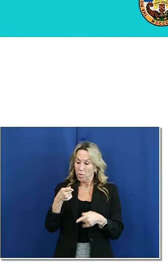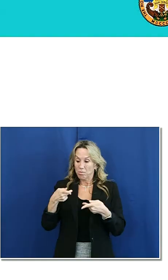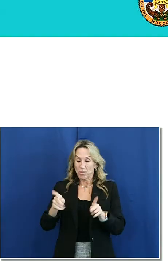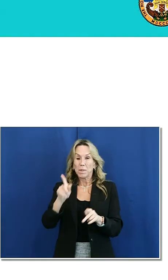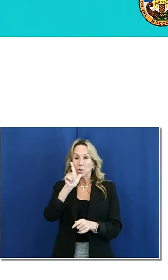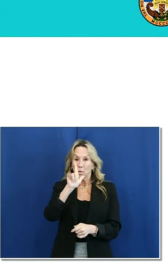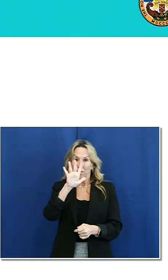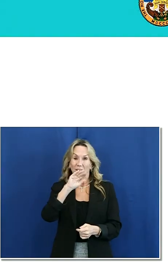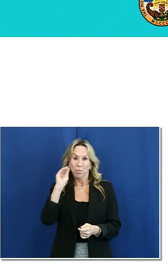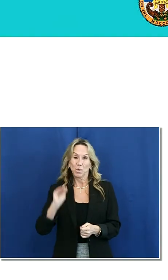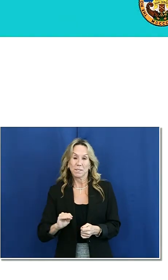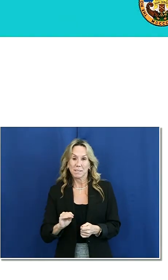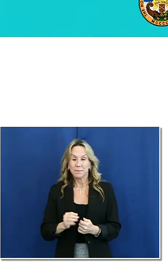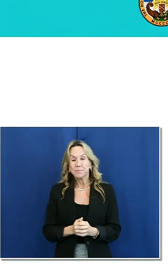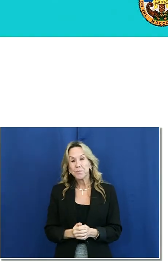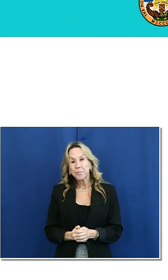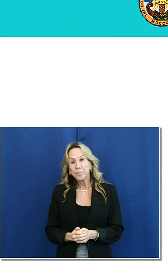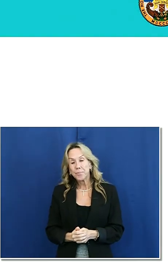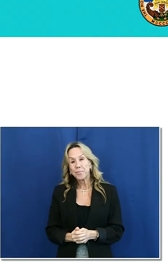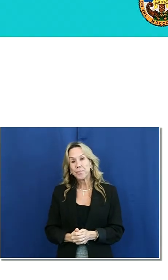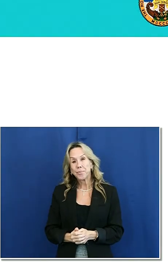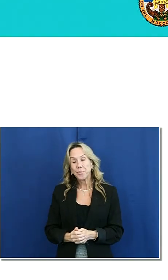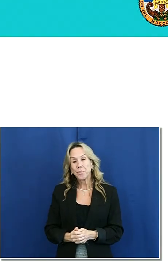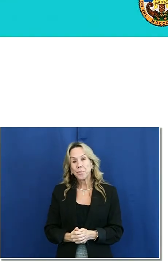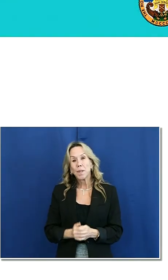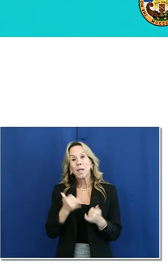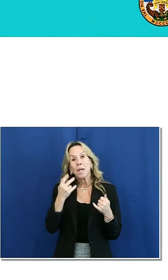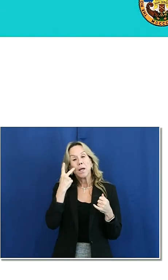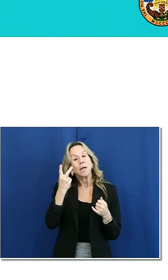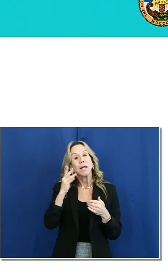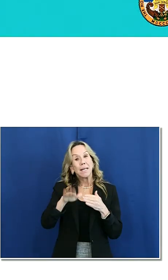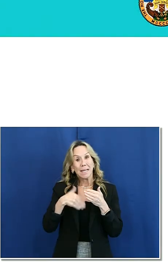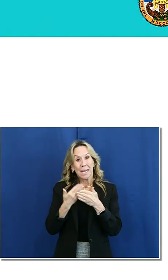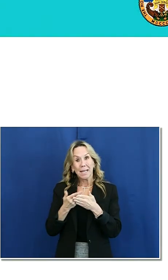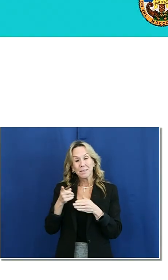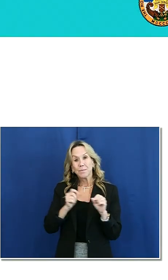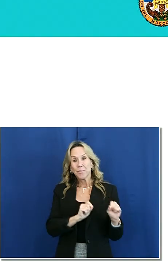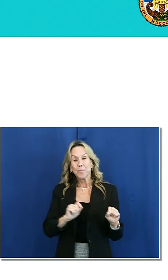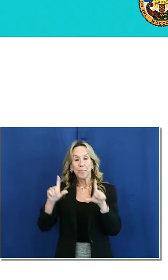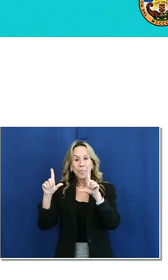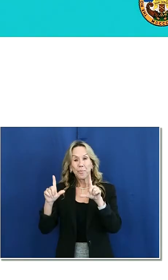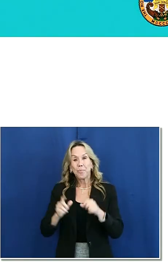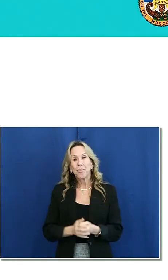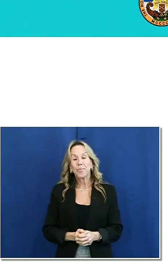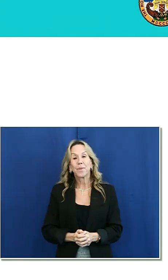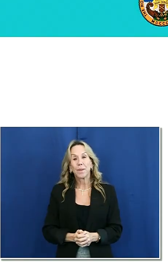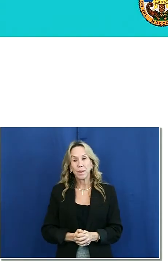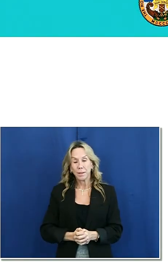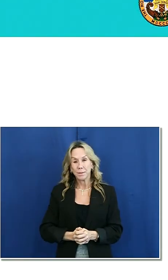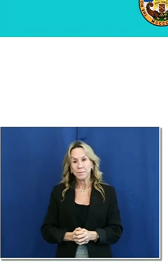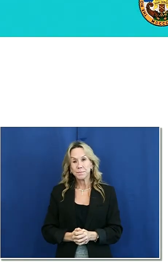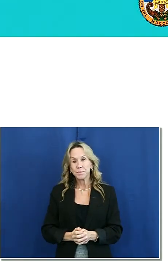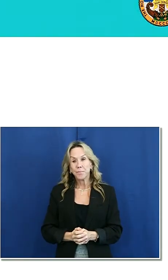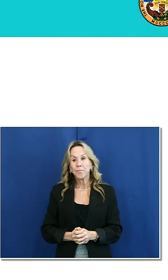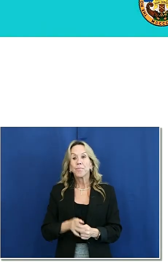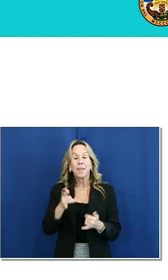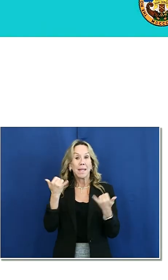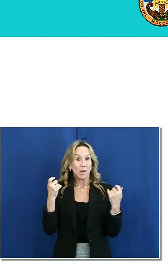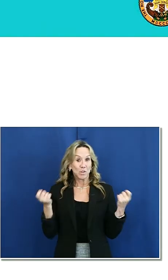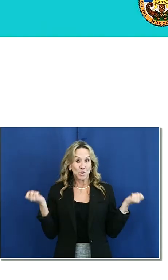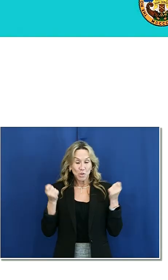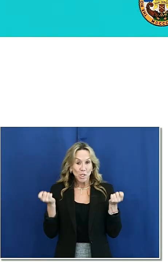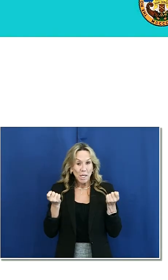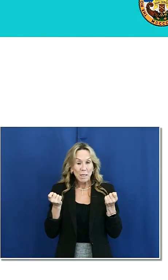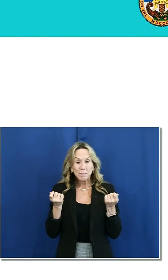been assigned. So let's move on to the next slide. Gyms and